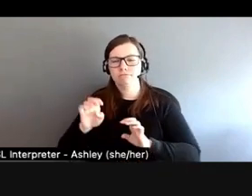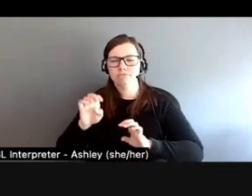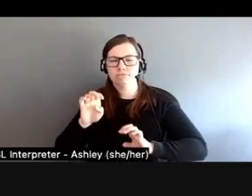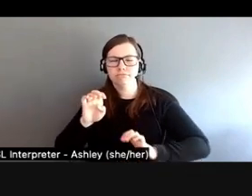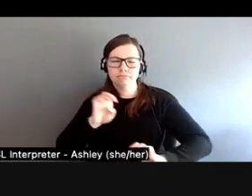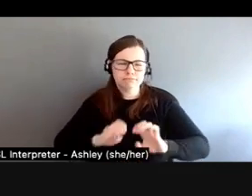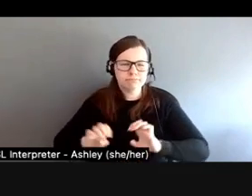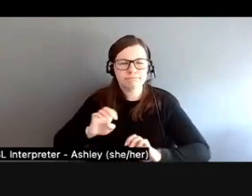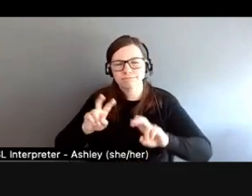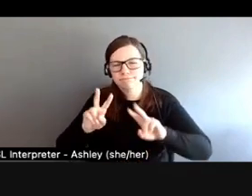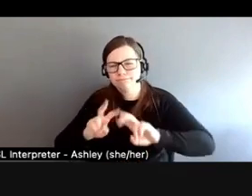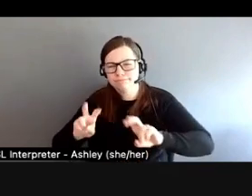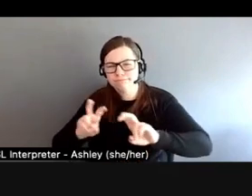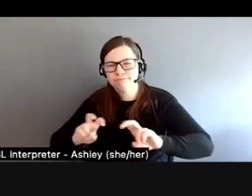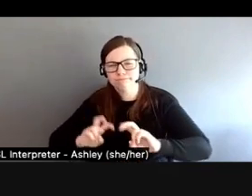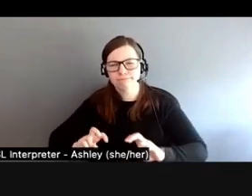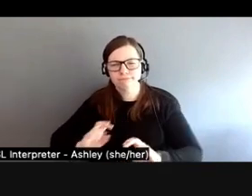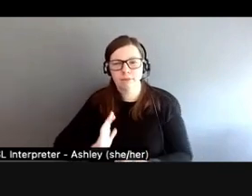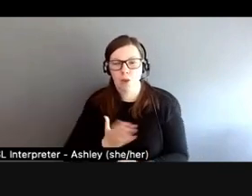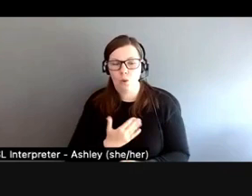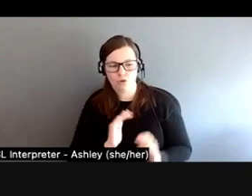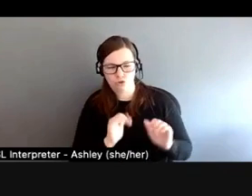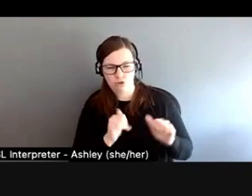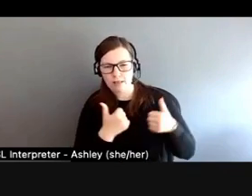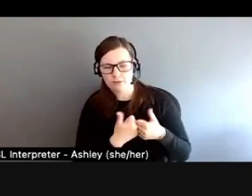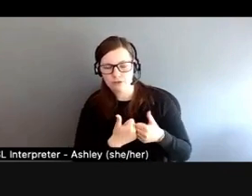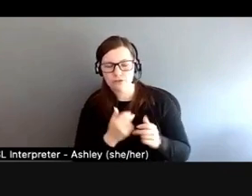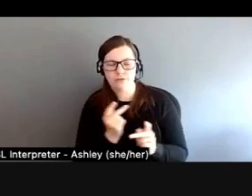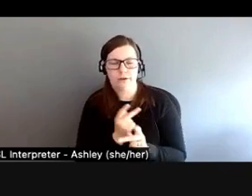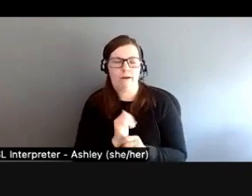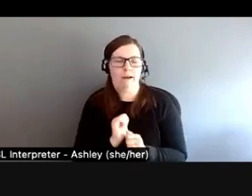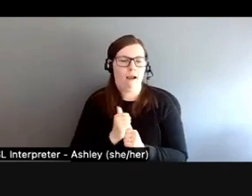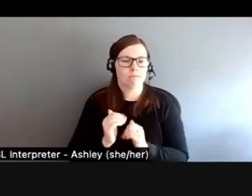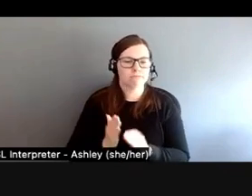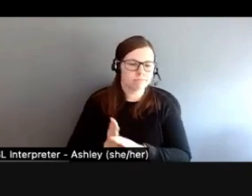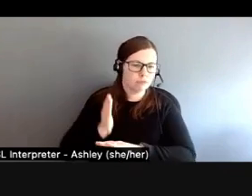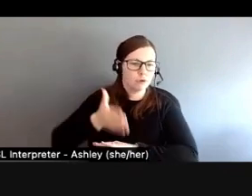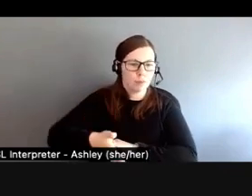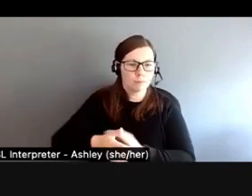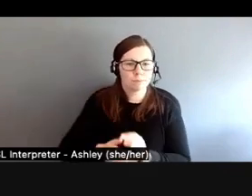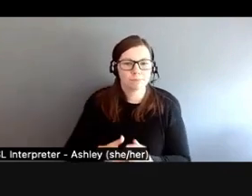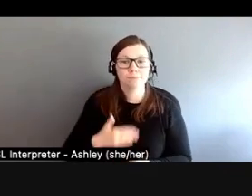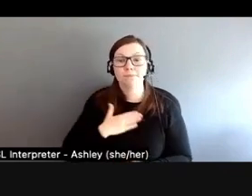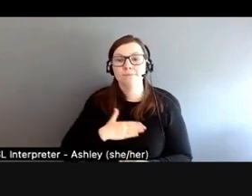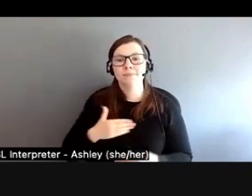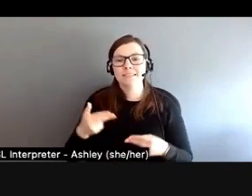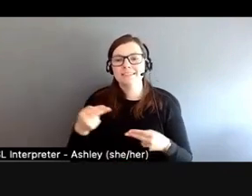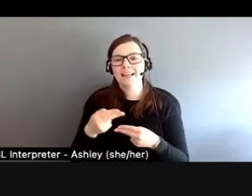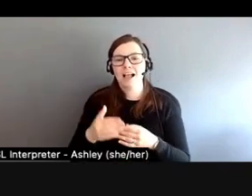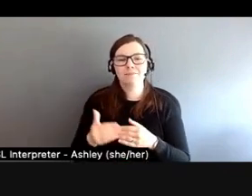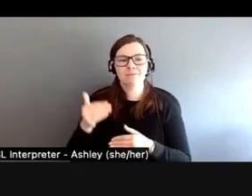overcame our challenge that related to our learners. Can I go to the next slide, please?